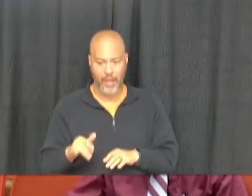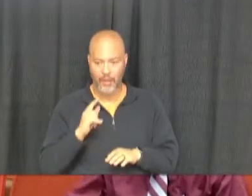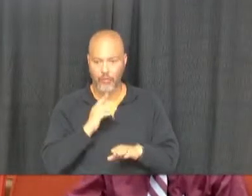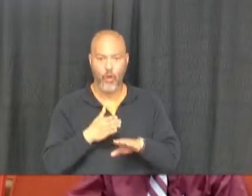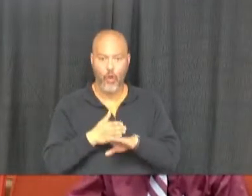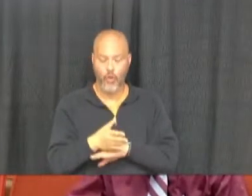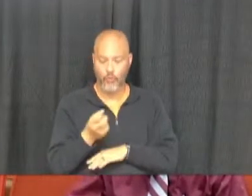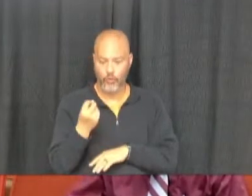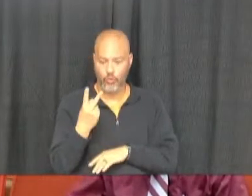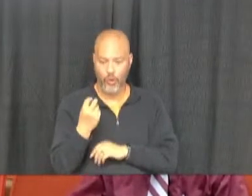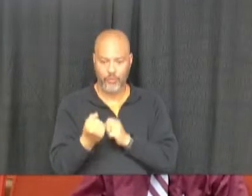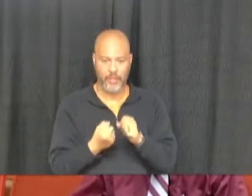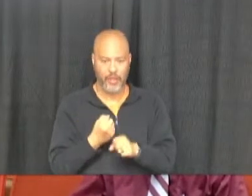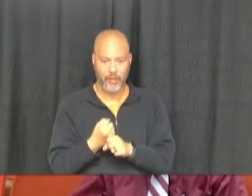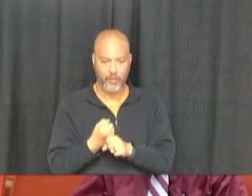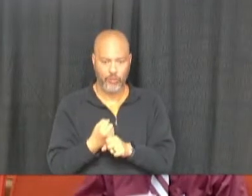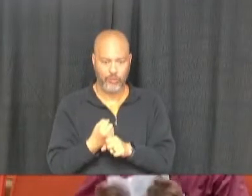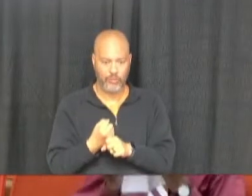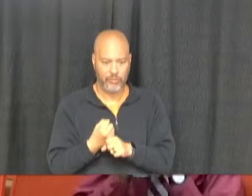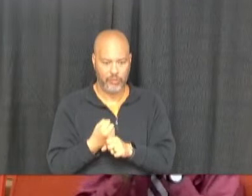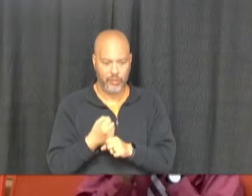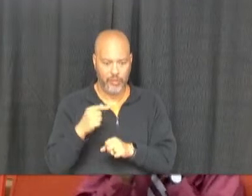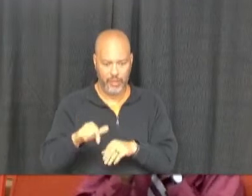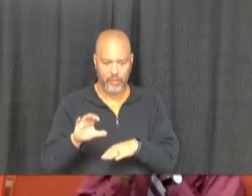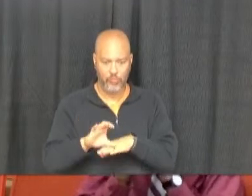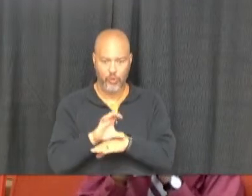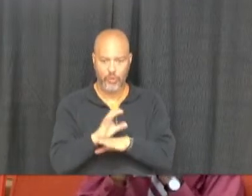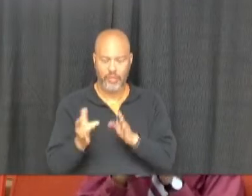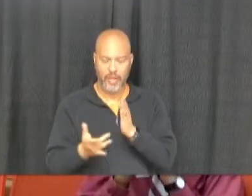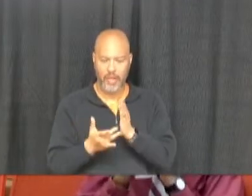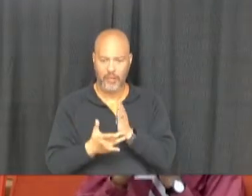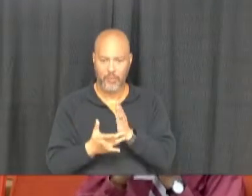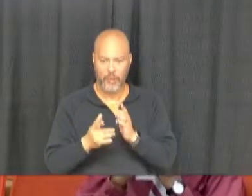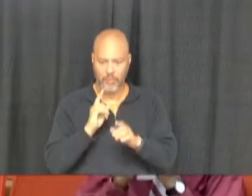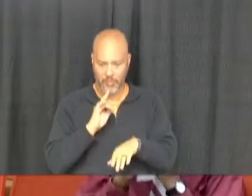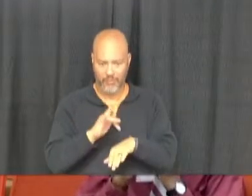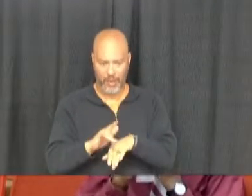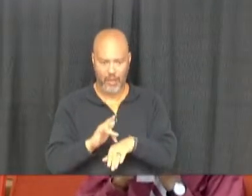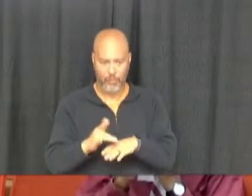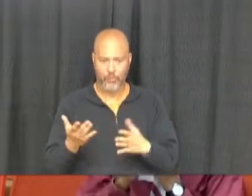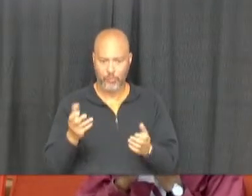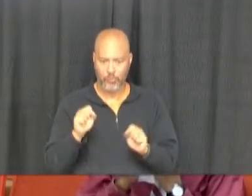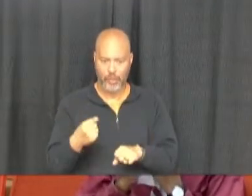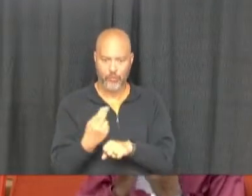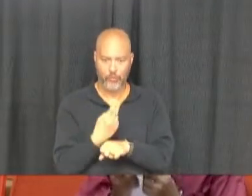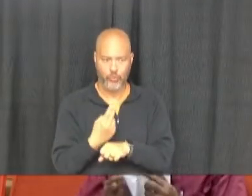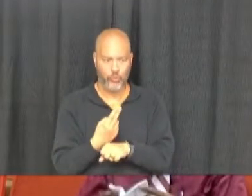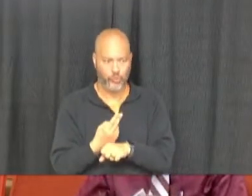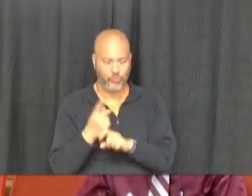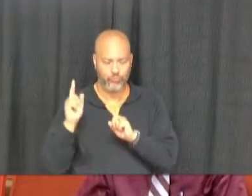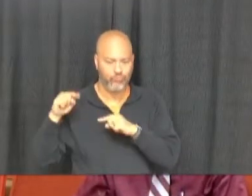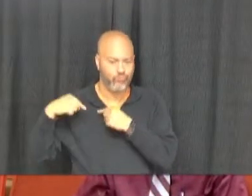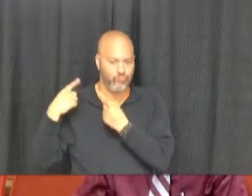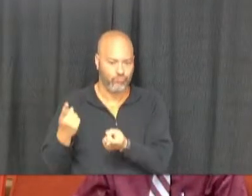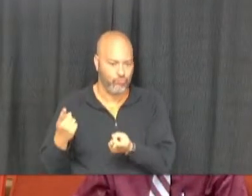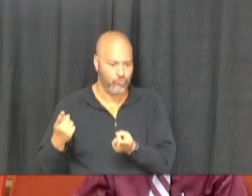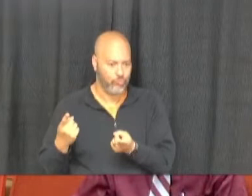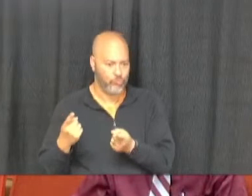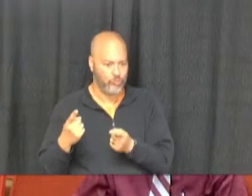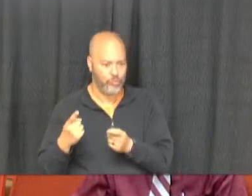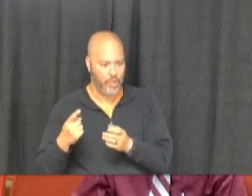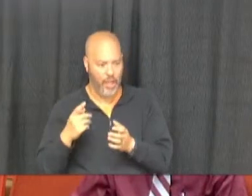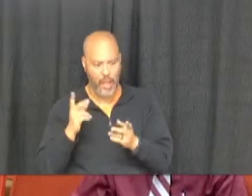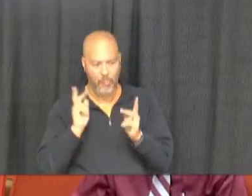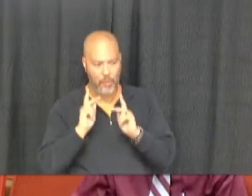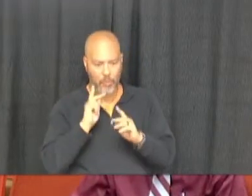over 12 years at least, this computer technology, these license plate readers have been in use and existence and have been challenged